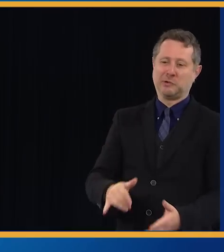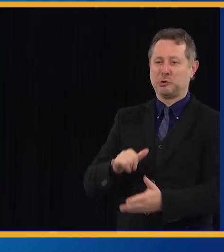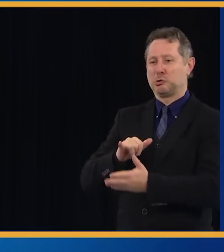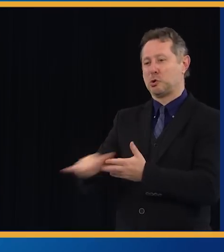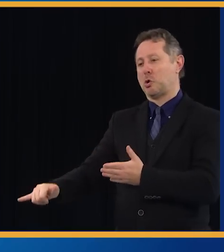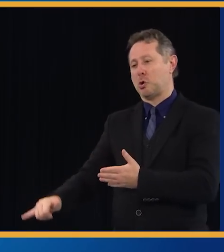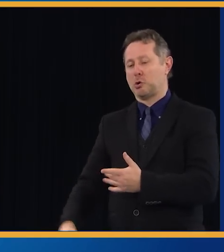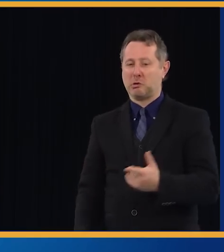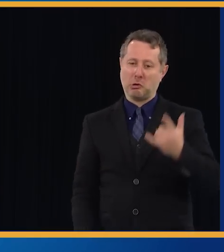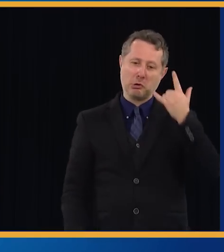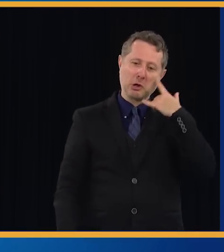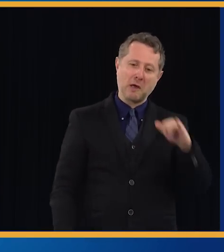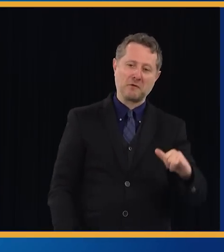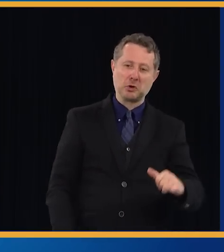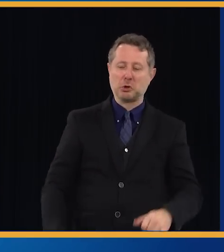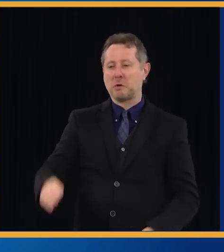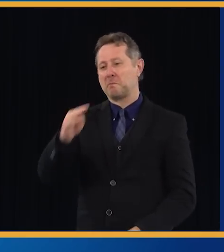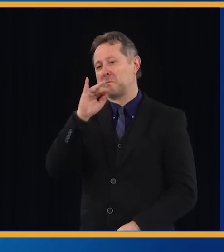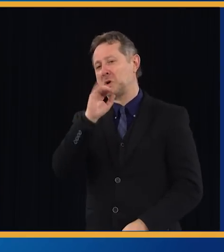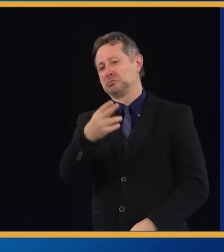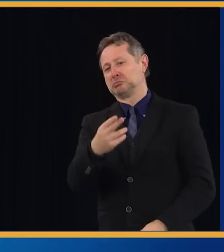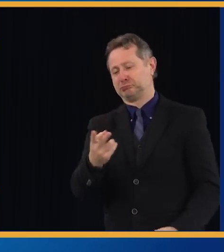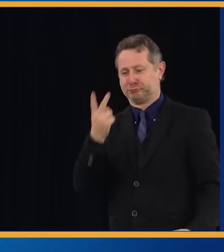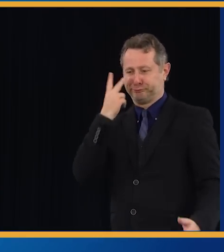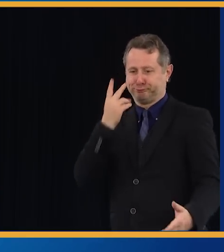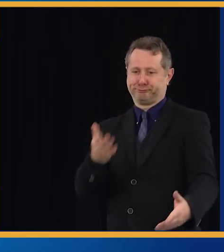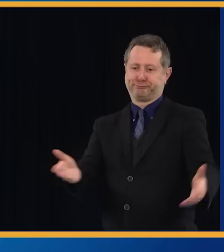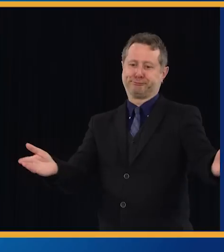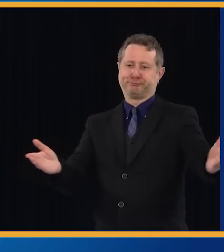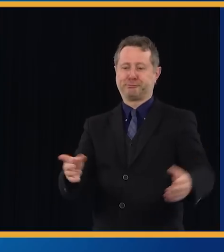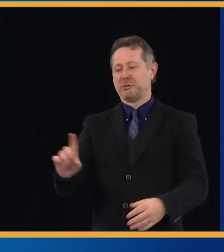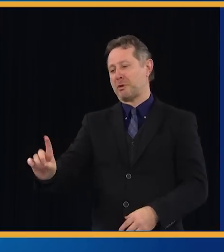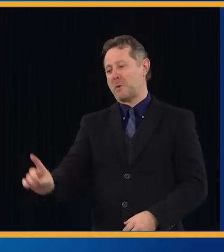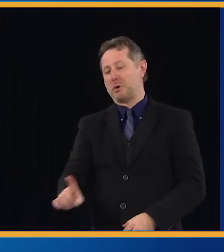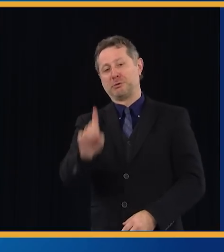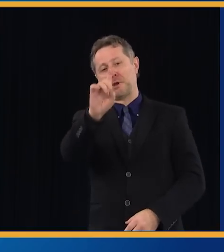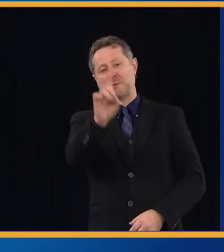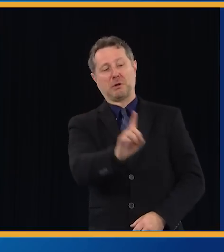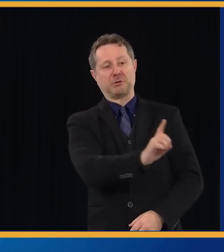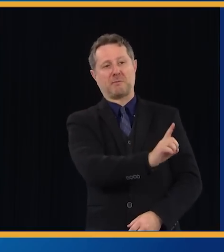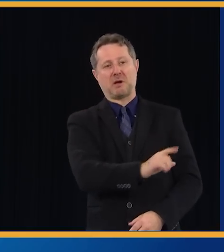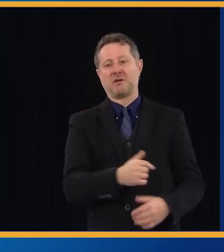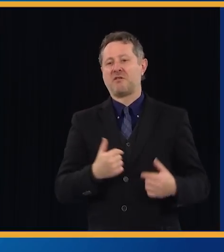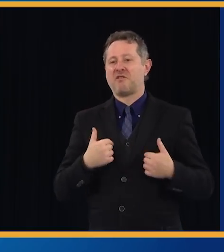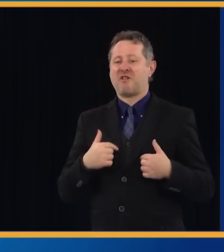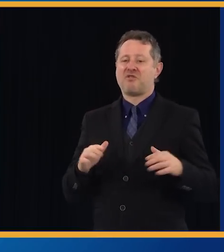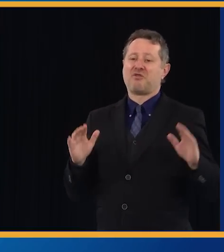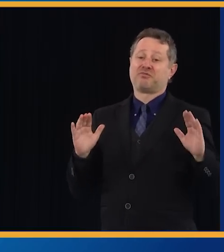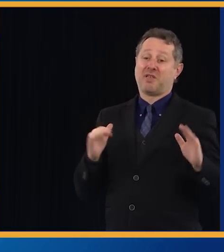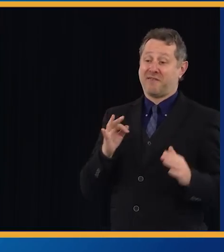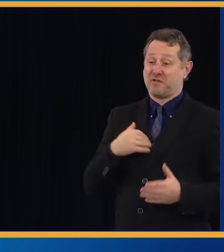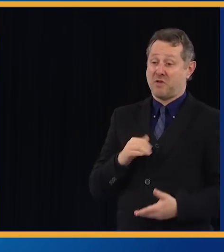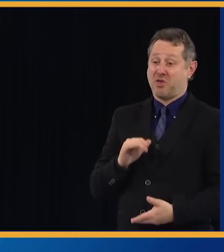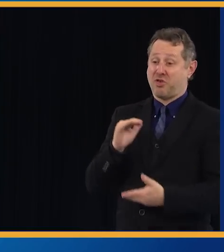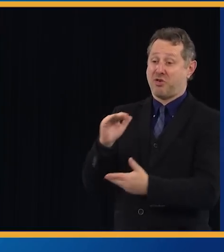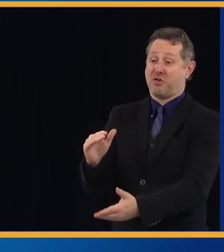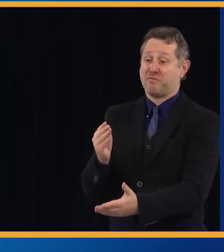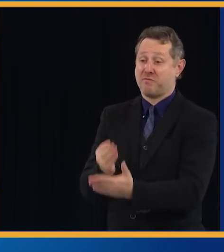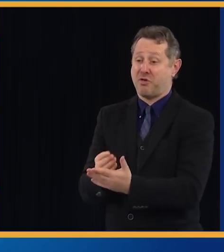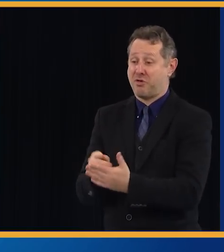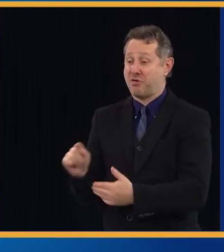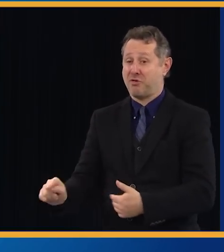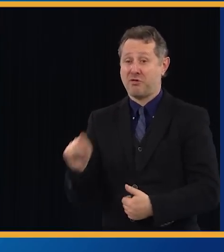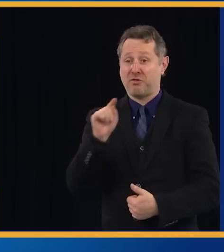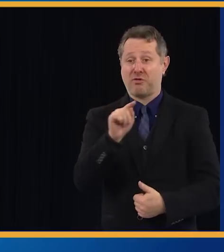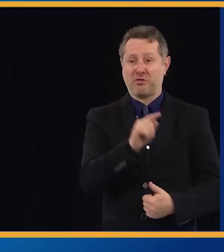Illinois, they are Democratic states. So if you fund states that are suffering from the